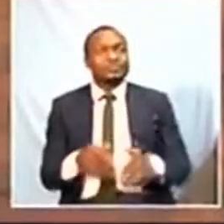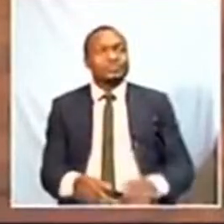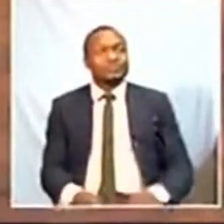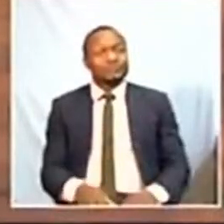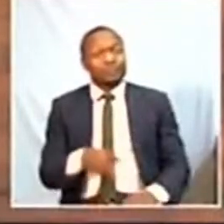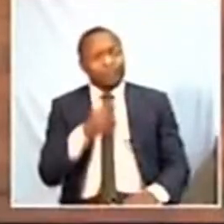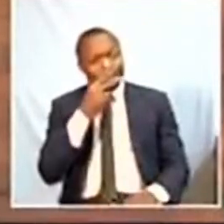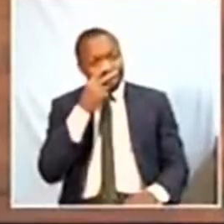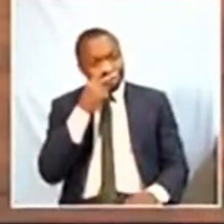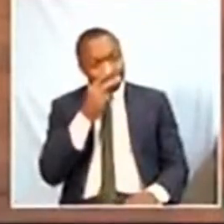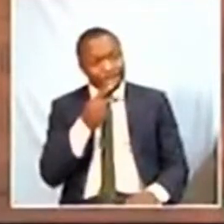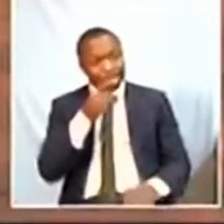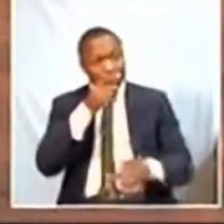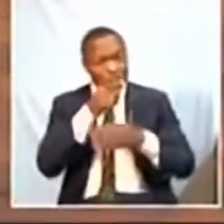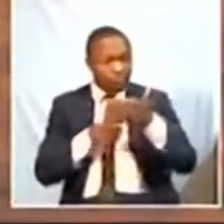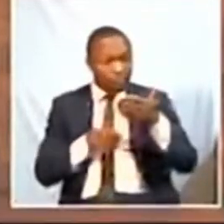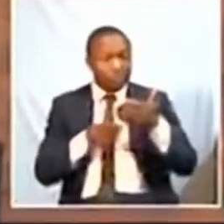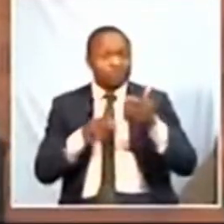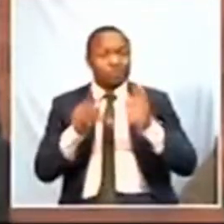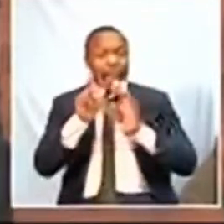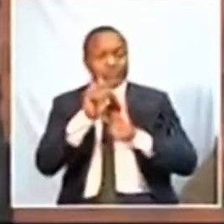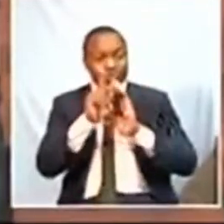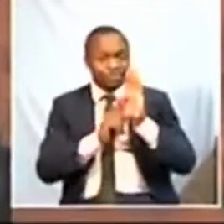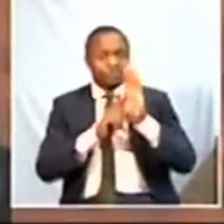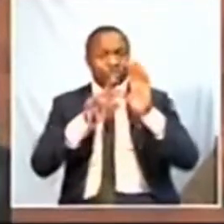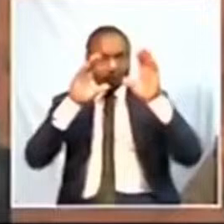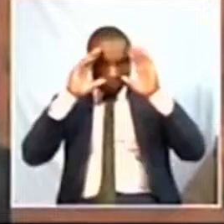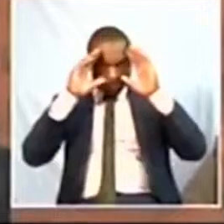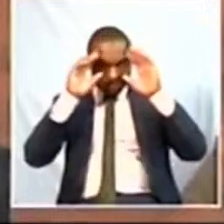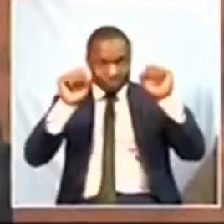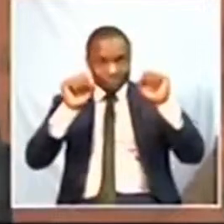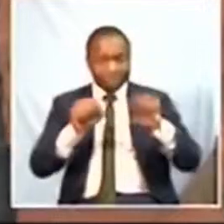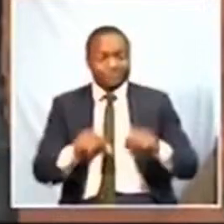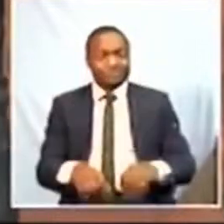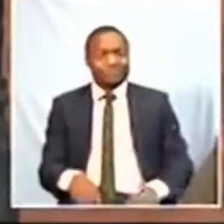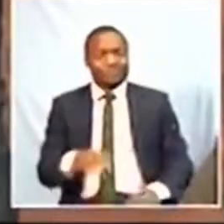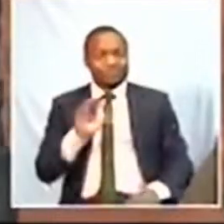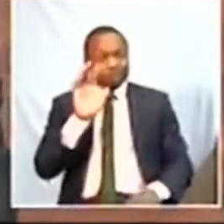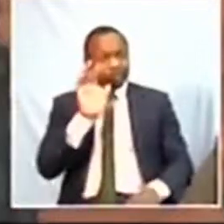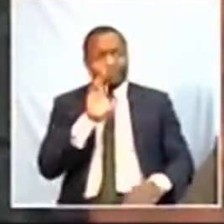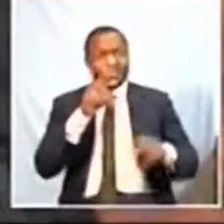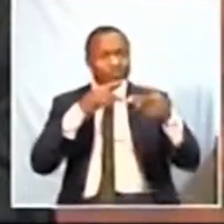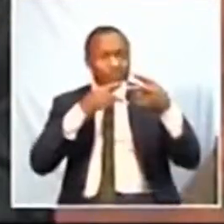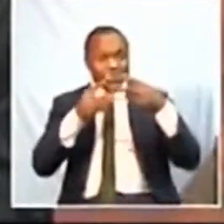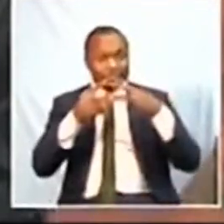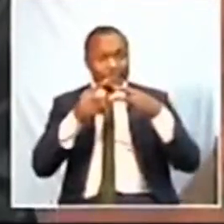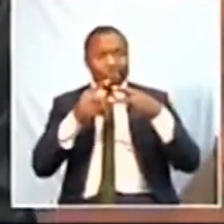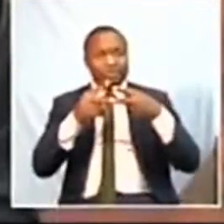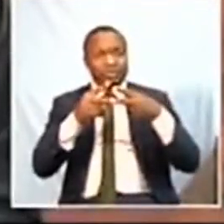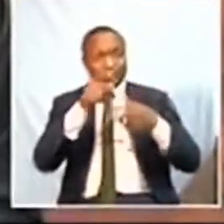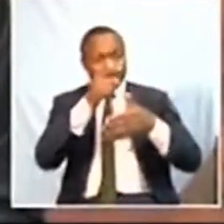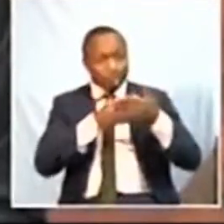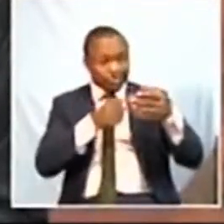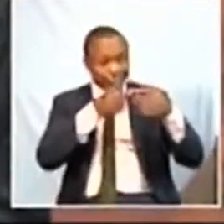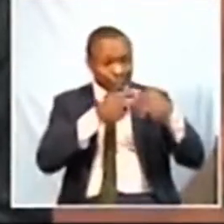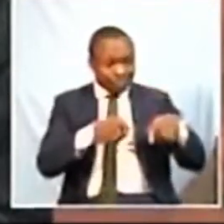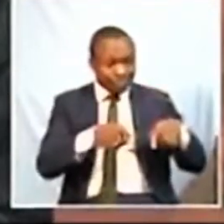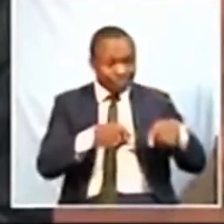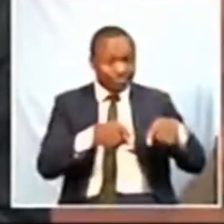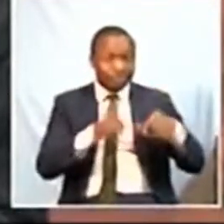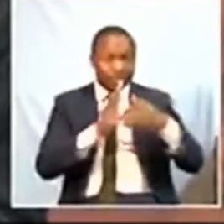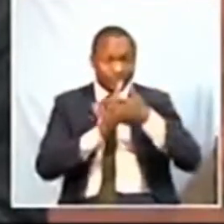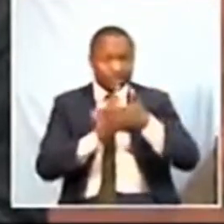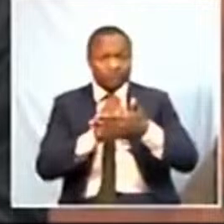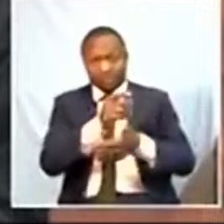look at what the policy of the president, his vision, then translate to what is happening, then guide